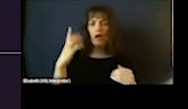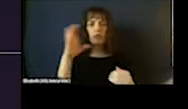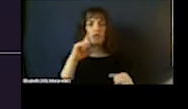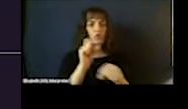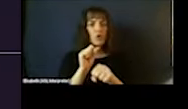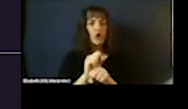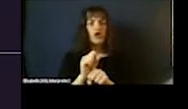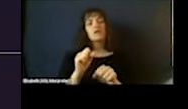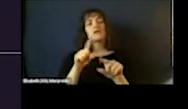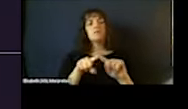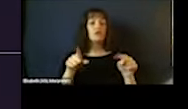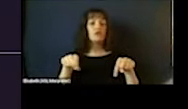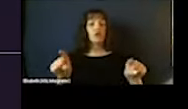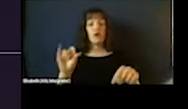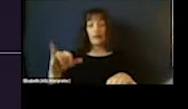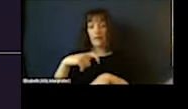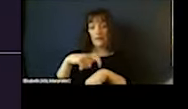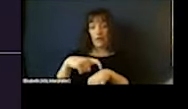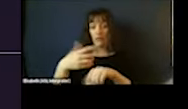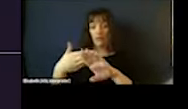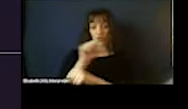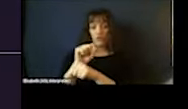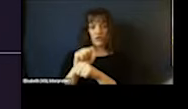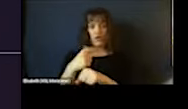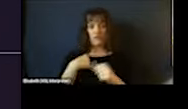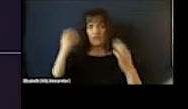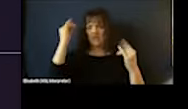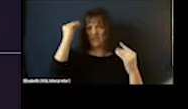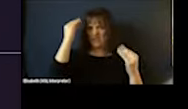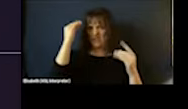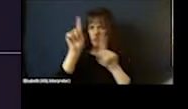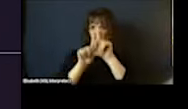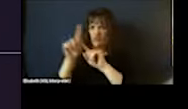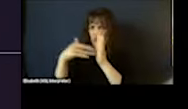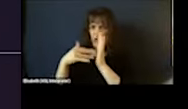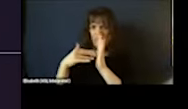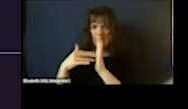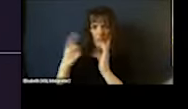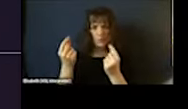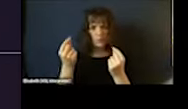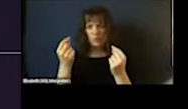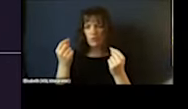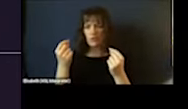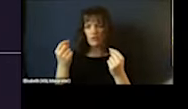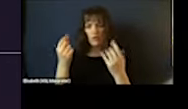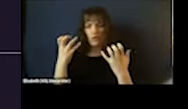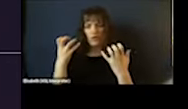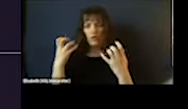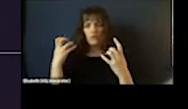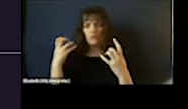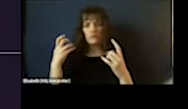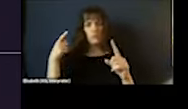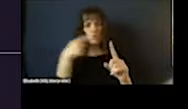astronomy, even though it was something that I really, really wanted to learn more about. And these are the kinds of things that I came up with. And again, these are